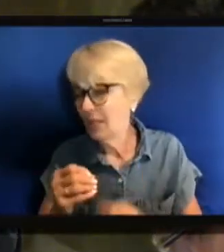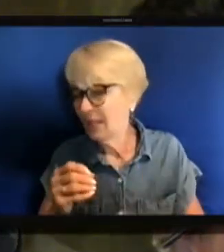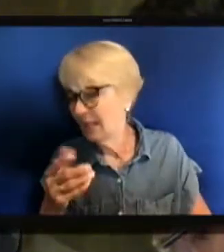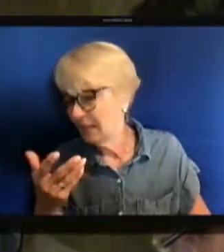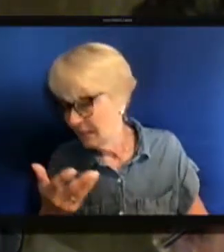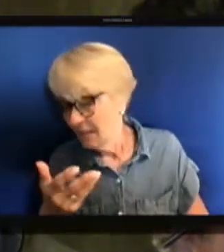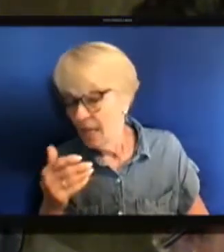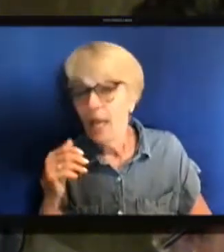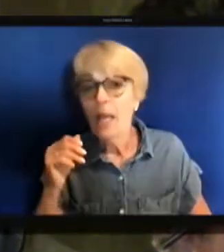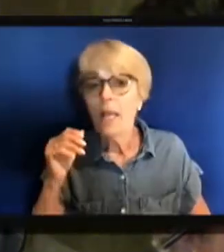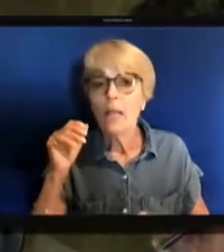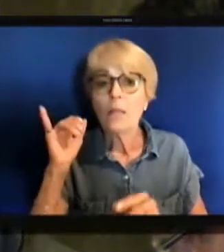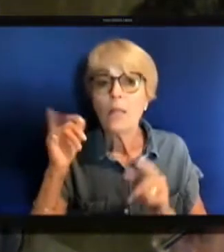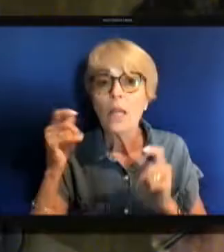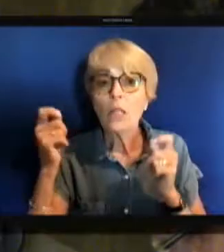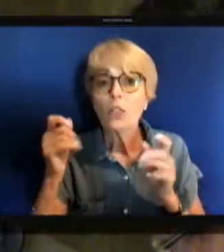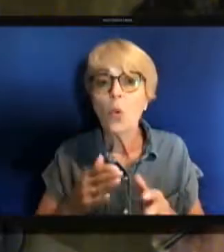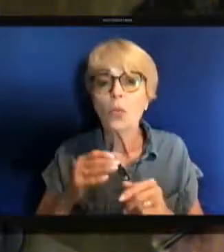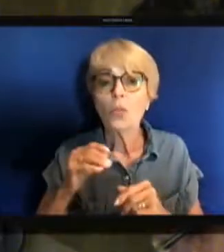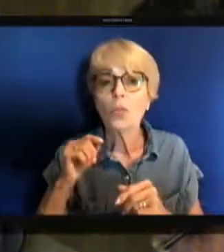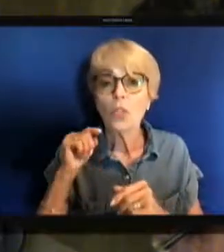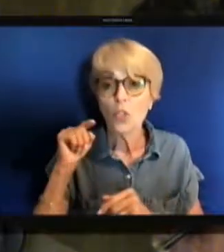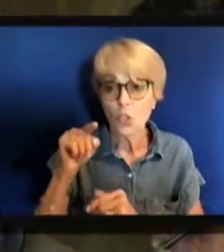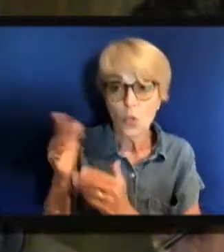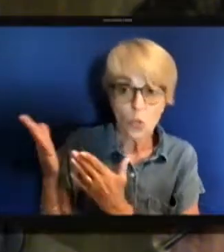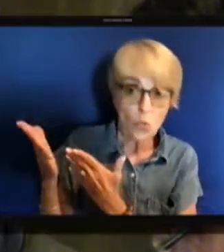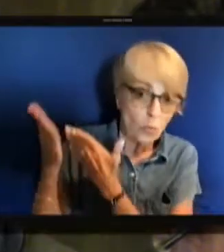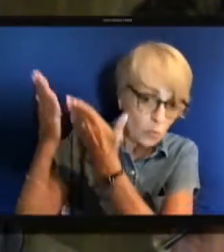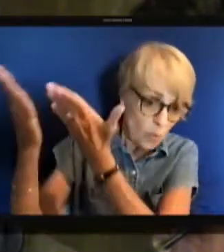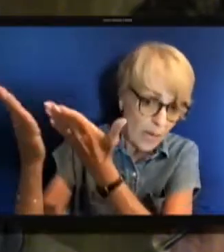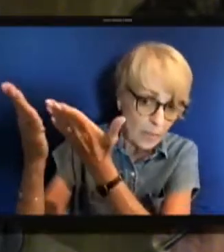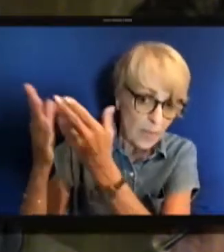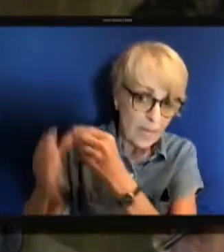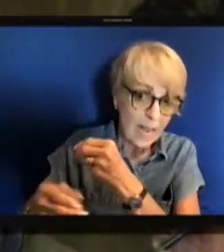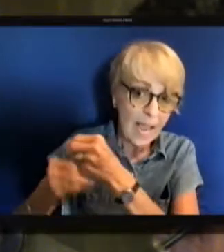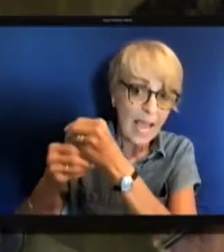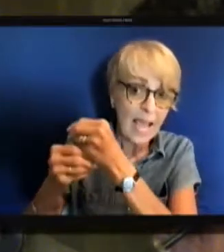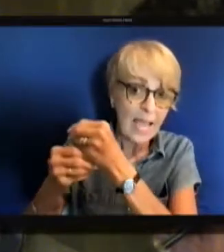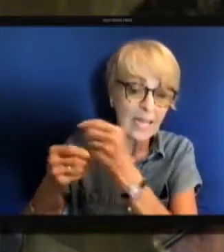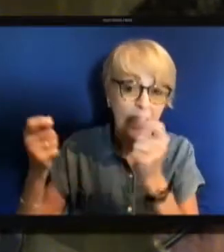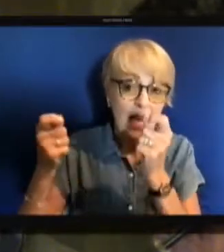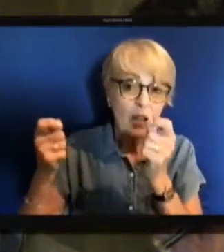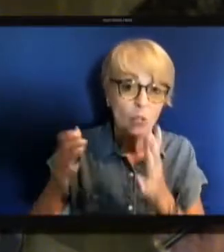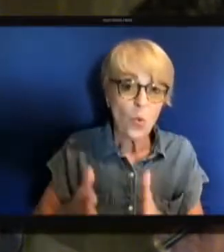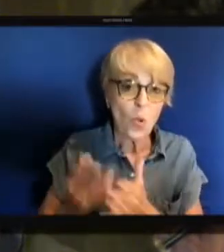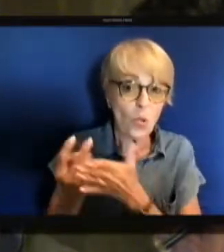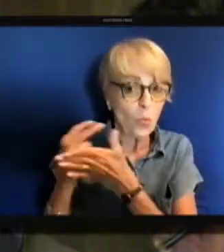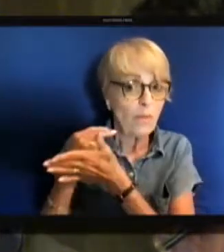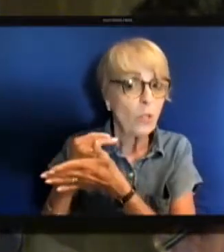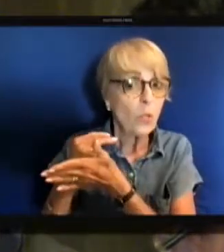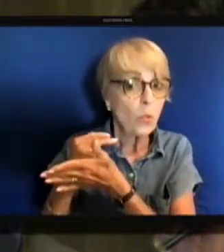controller, you're recommending adding a controller review.